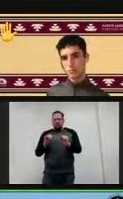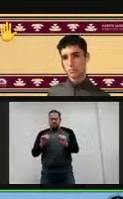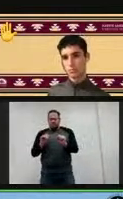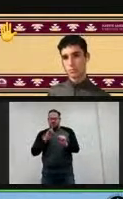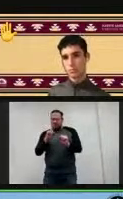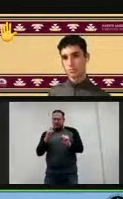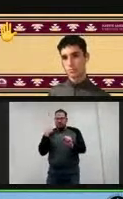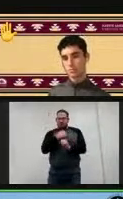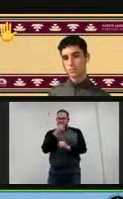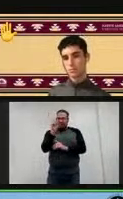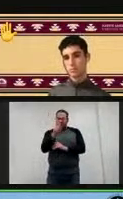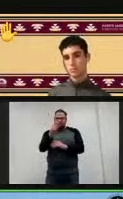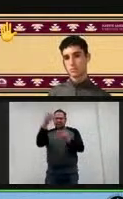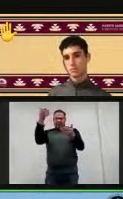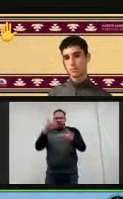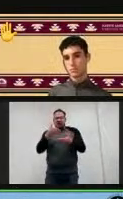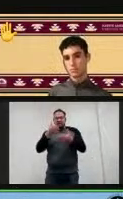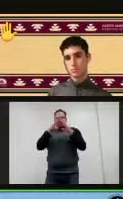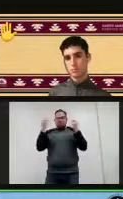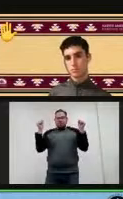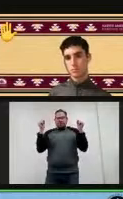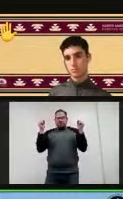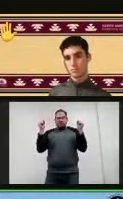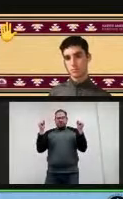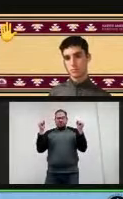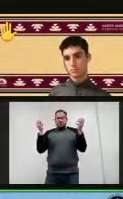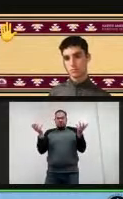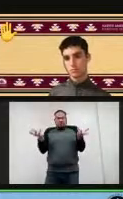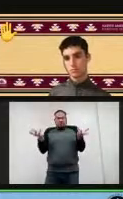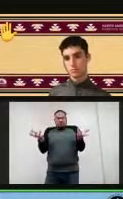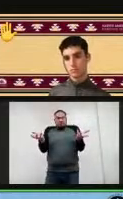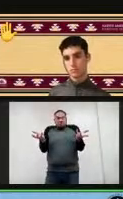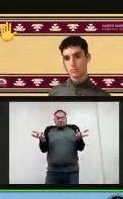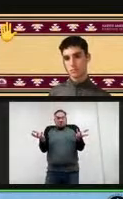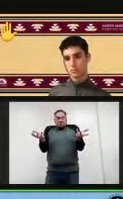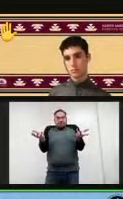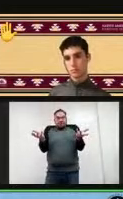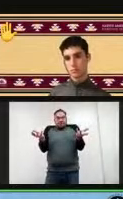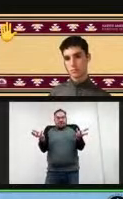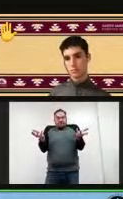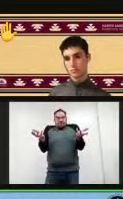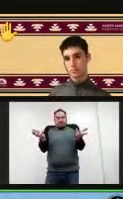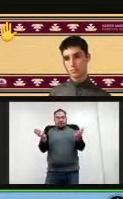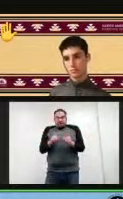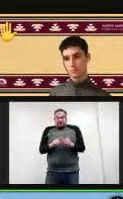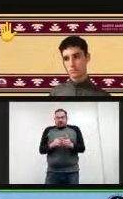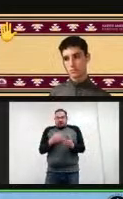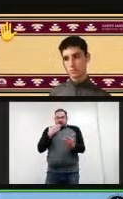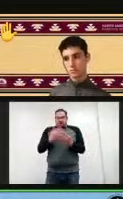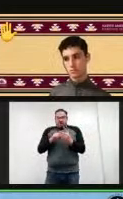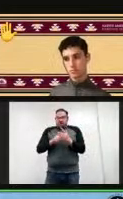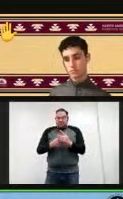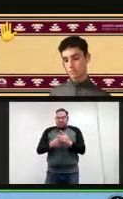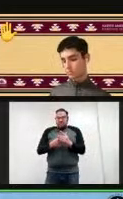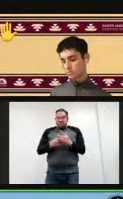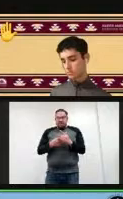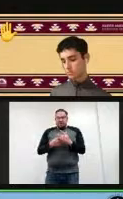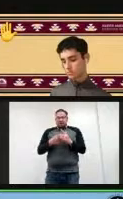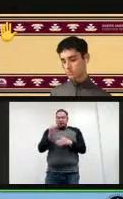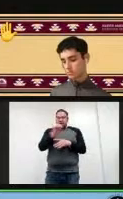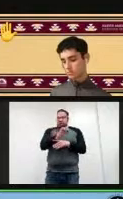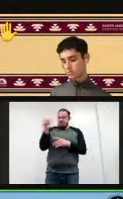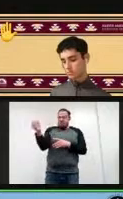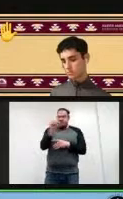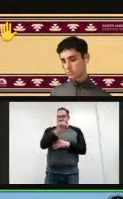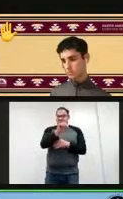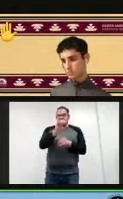we have to hire a superintendent. And a good start will be just cross-culturally trying to learn.